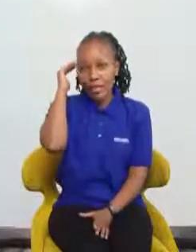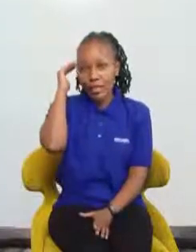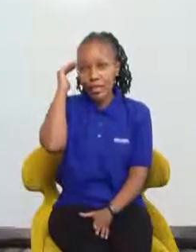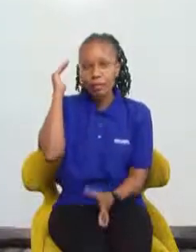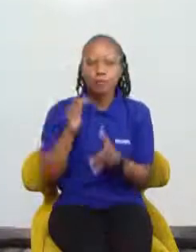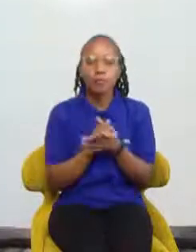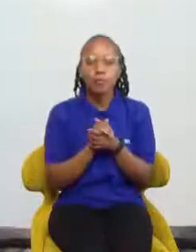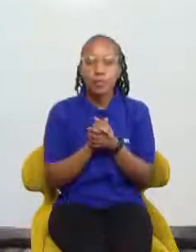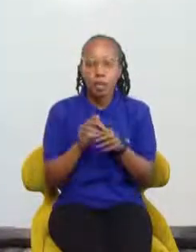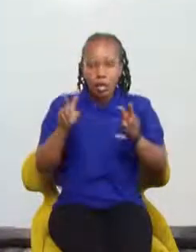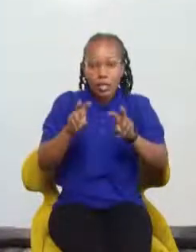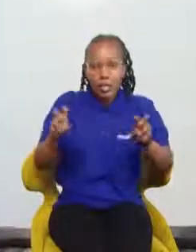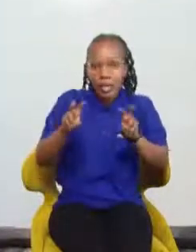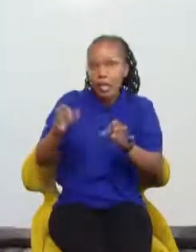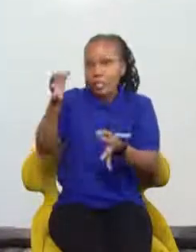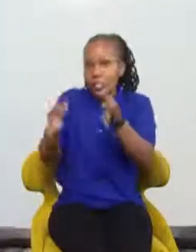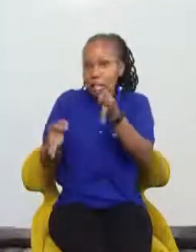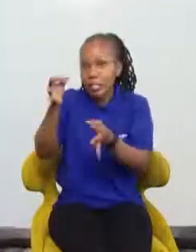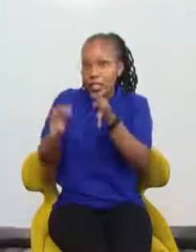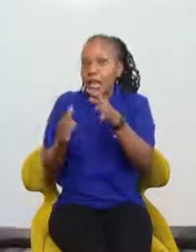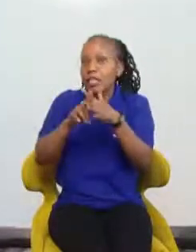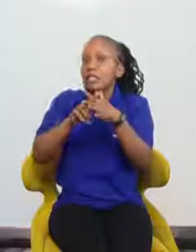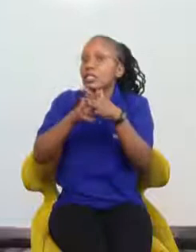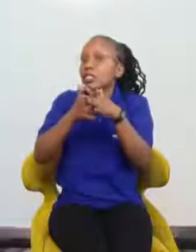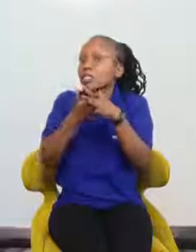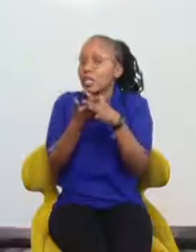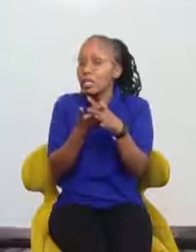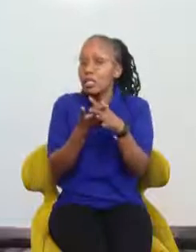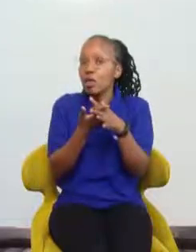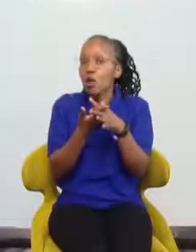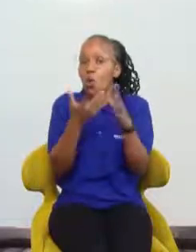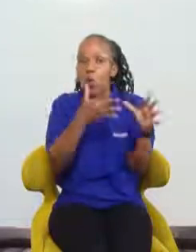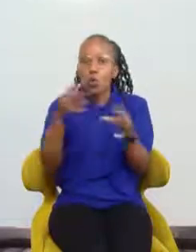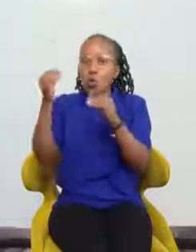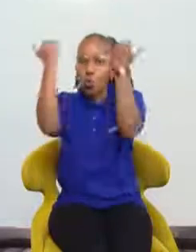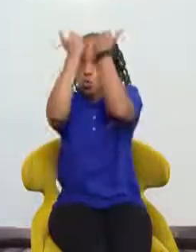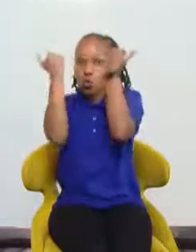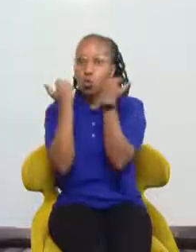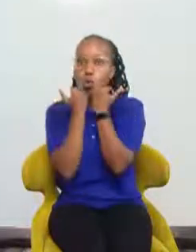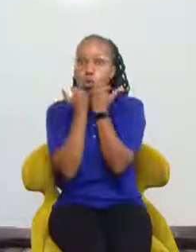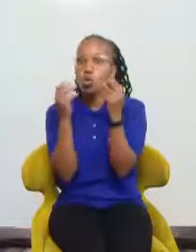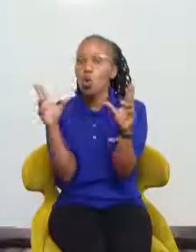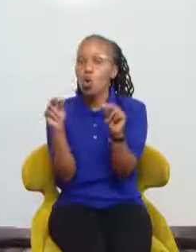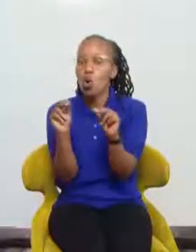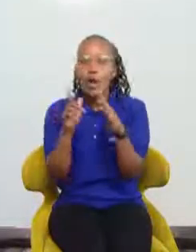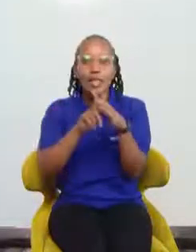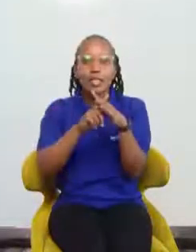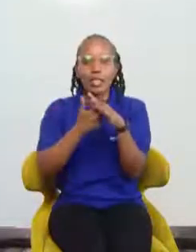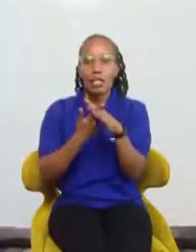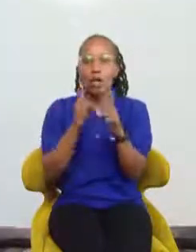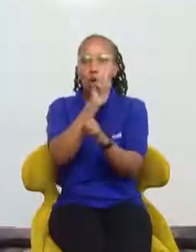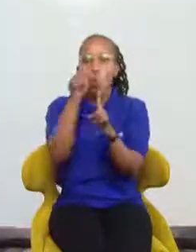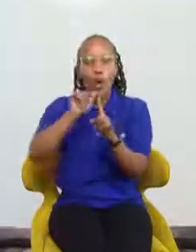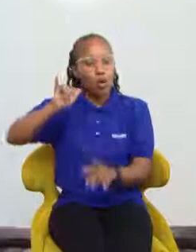that seeking justice does not begin from attending court. It begins from making that